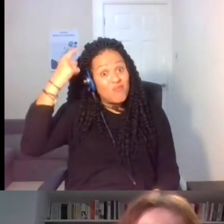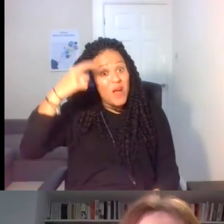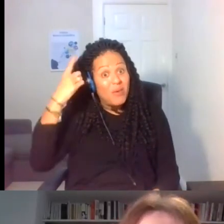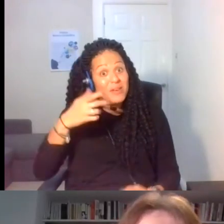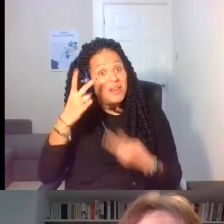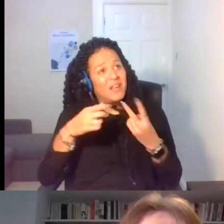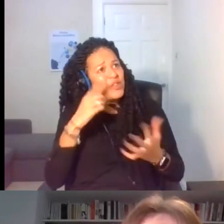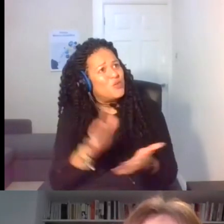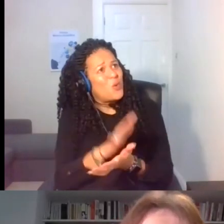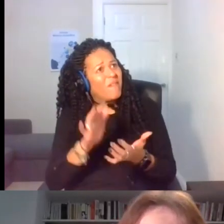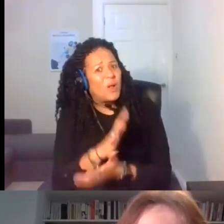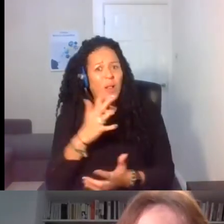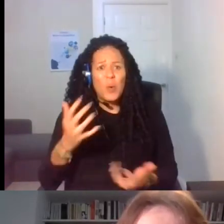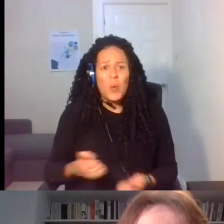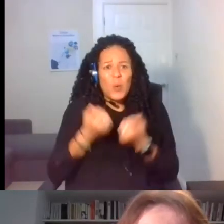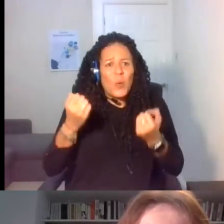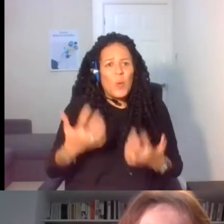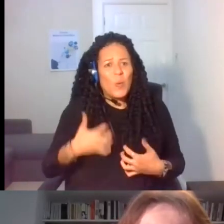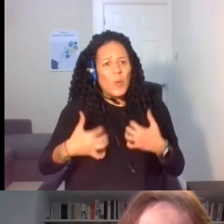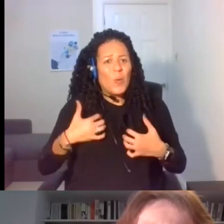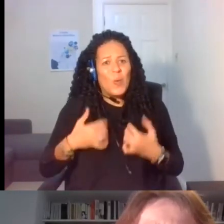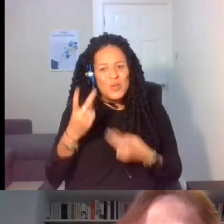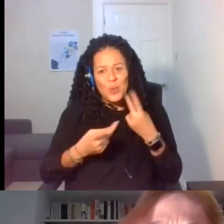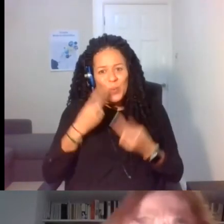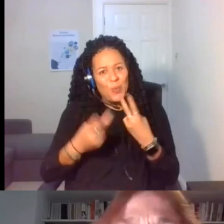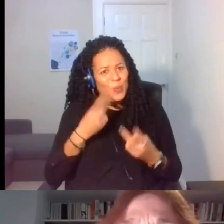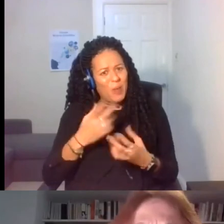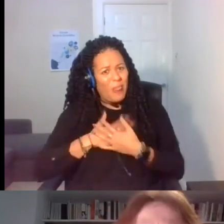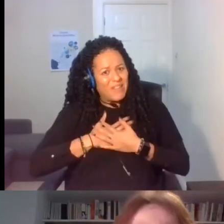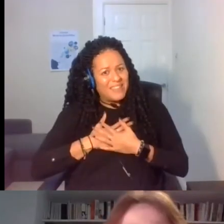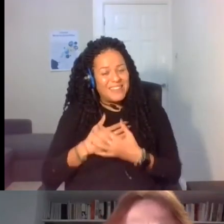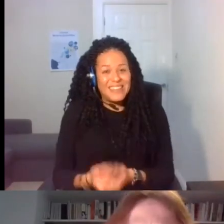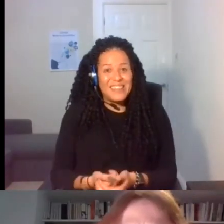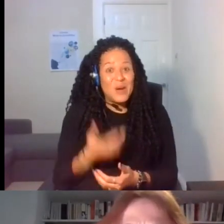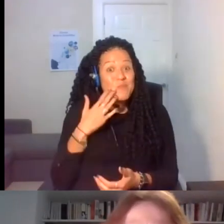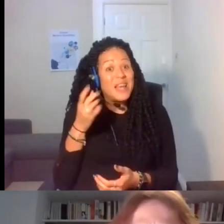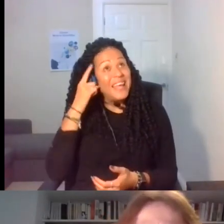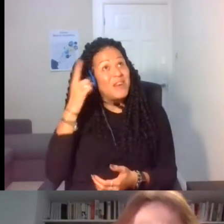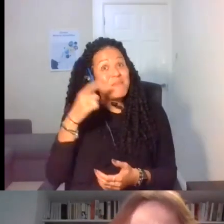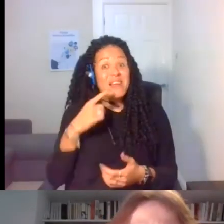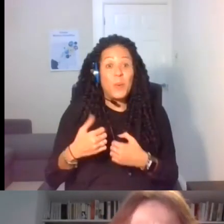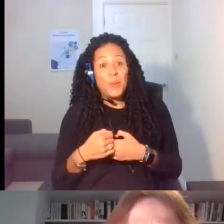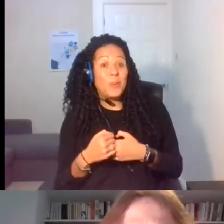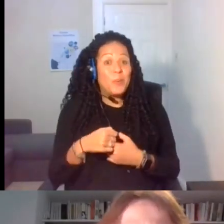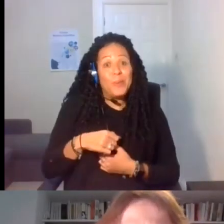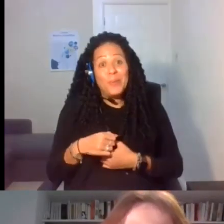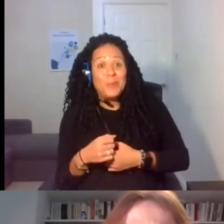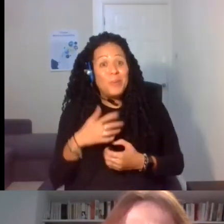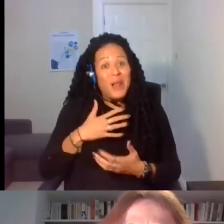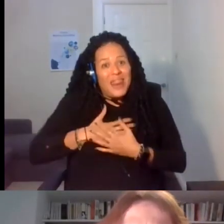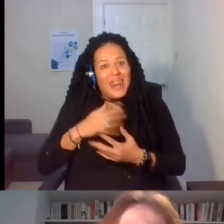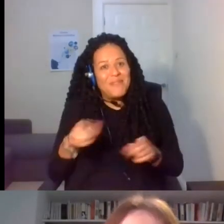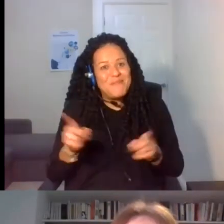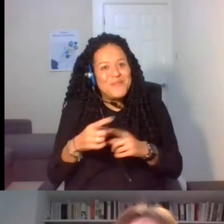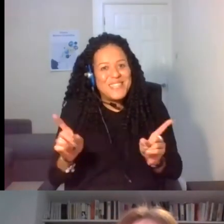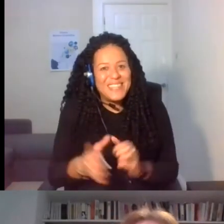sort of joyful, very invigorating sort of tune, and I really love it. When I hear it in my head, I get a bit of a spring in my step and sort of